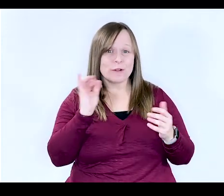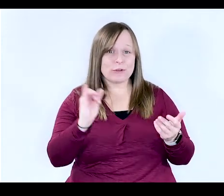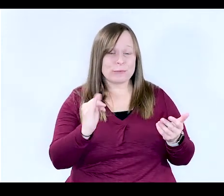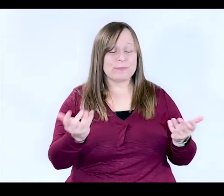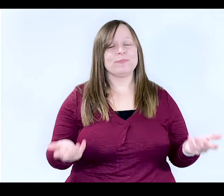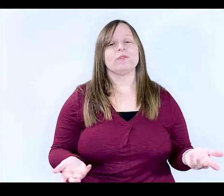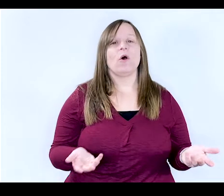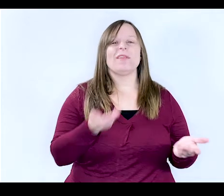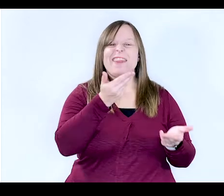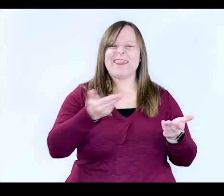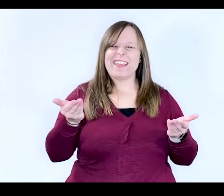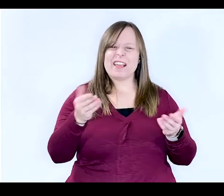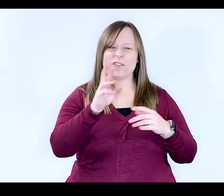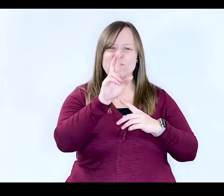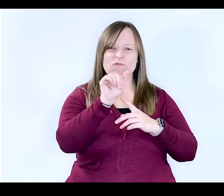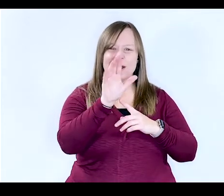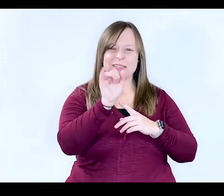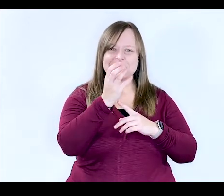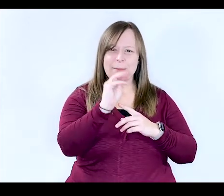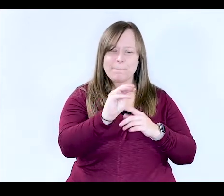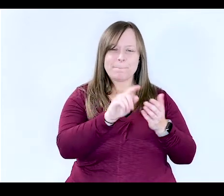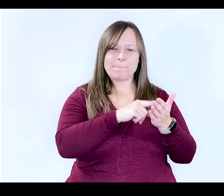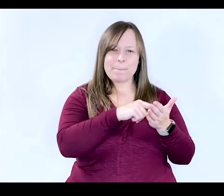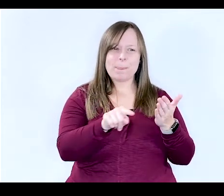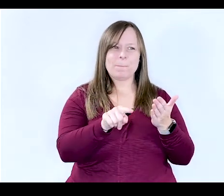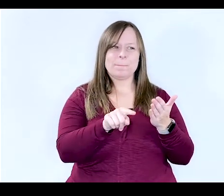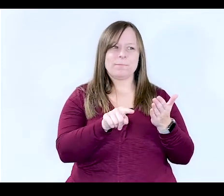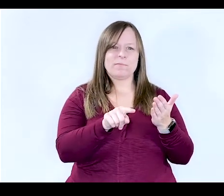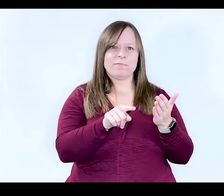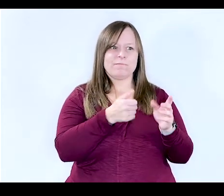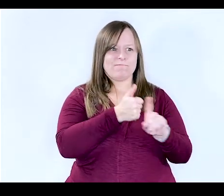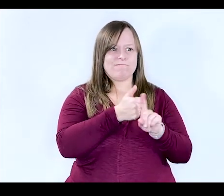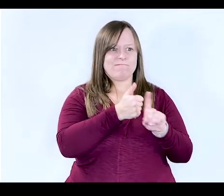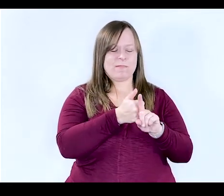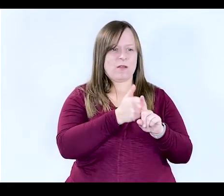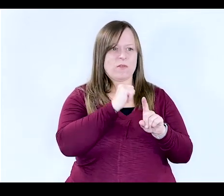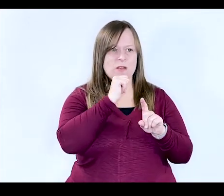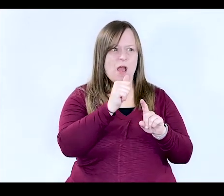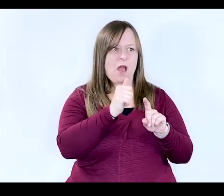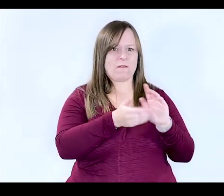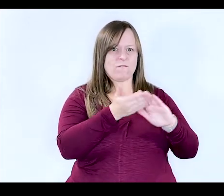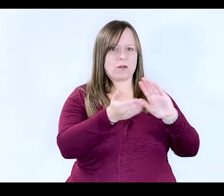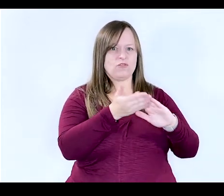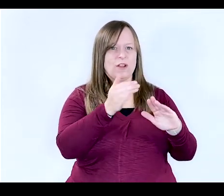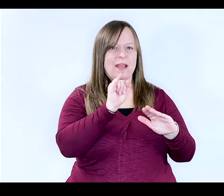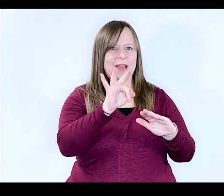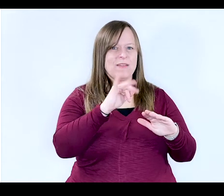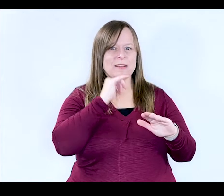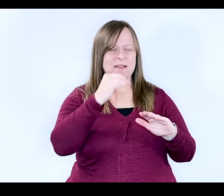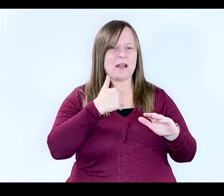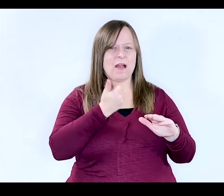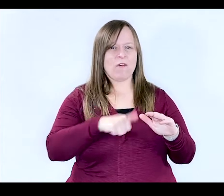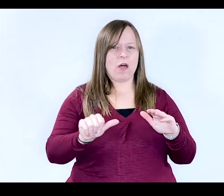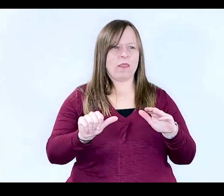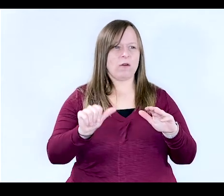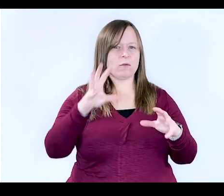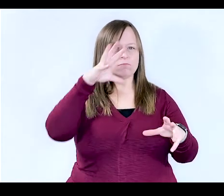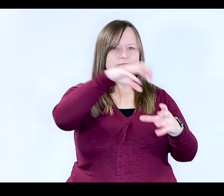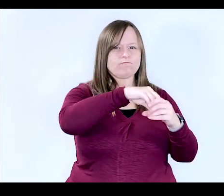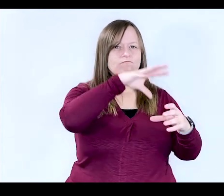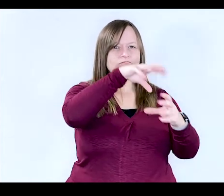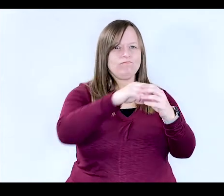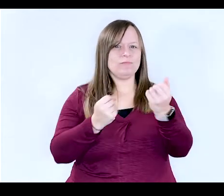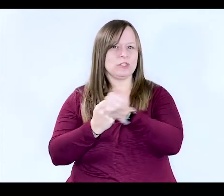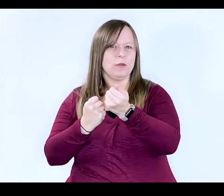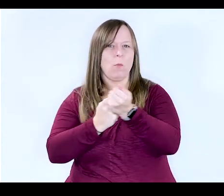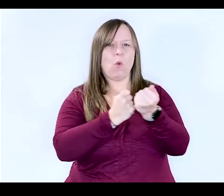color. And the thing is that racism itself would not function if it didn't have other aspects supporting